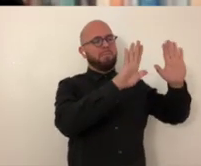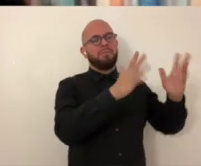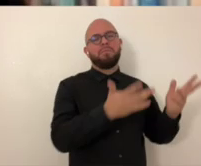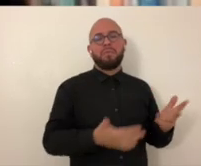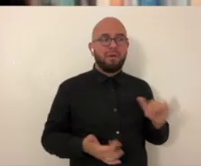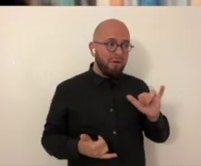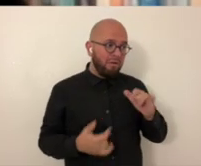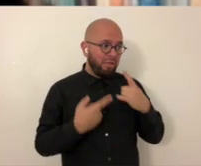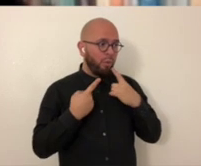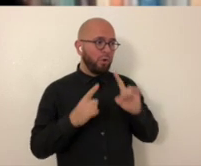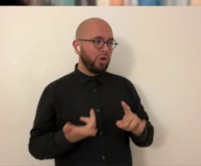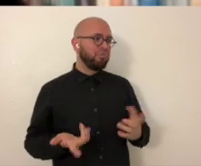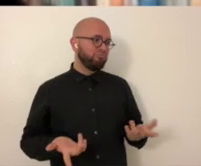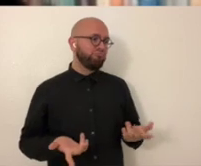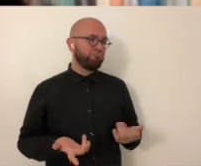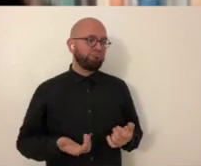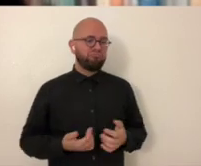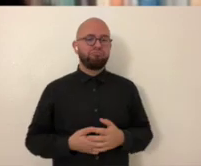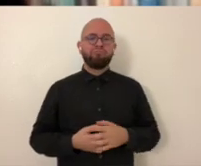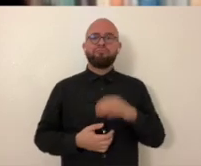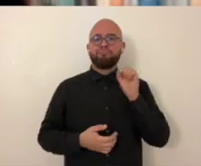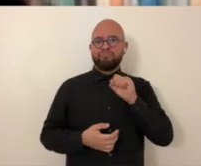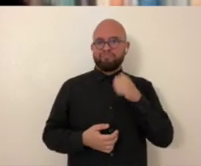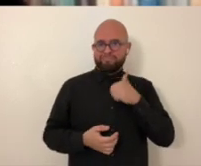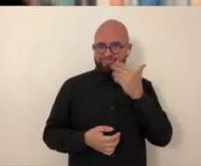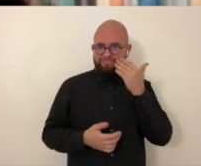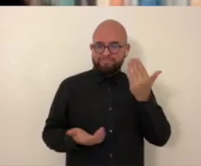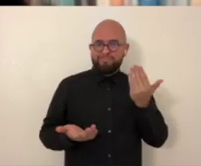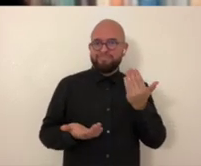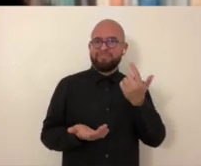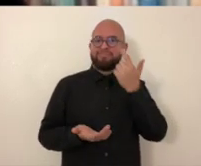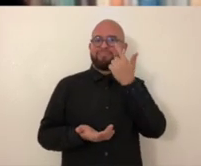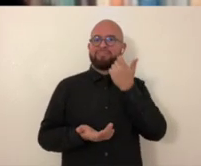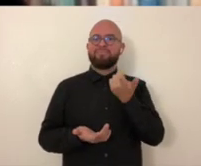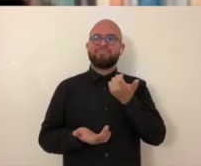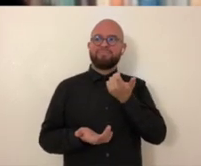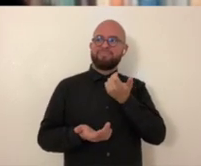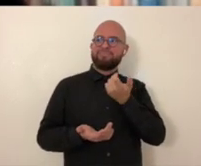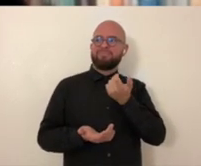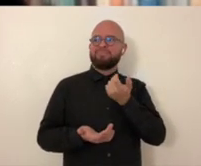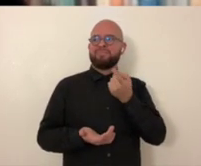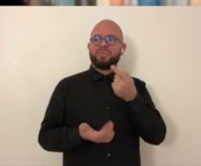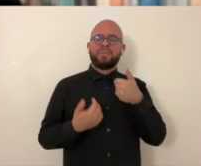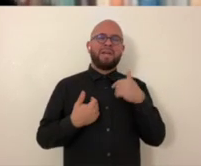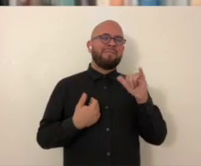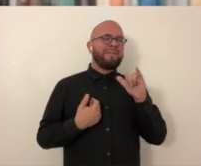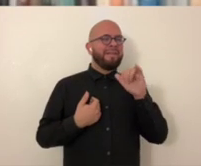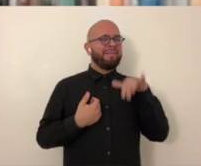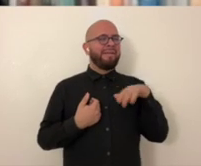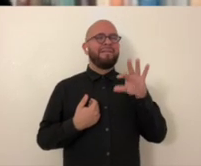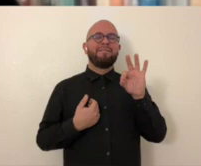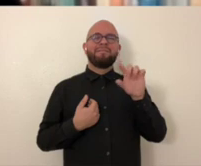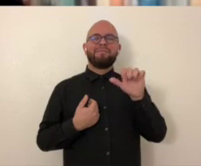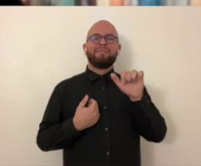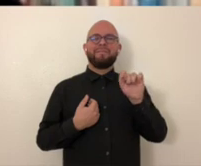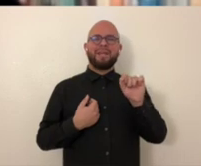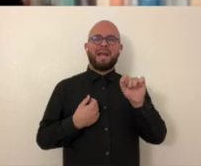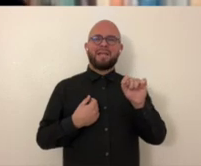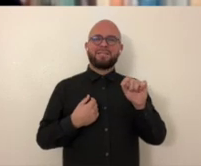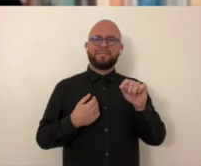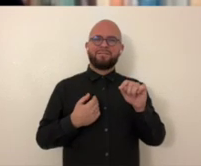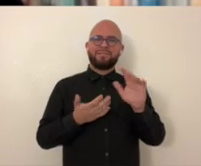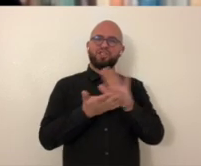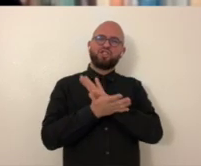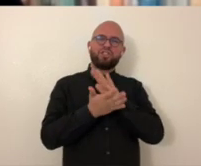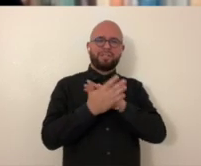put magnet. That works. That works pretty well. Yeah, I know, because you get the